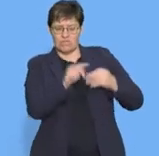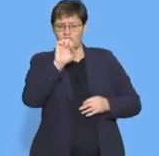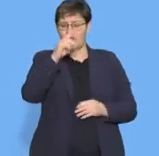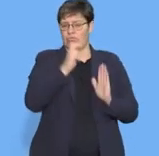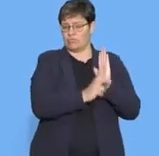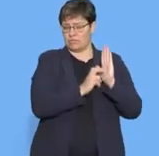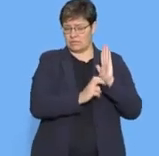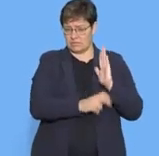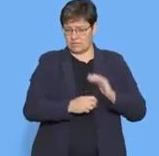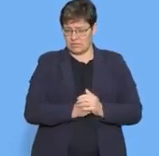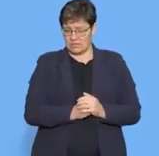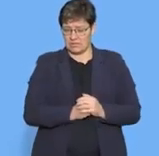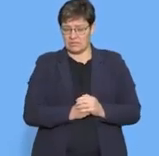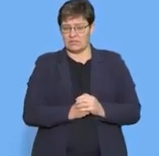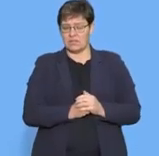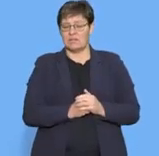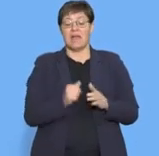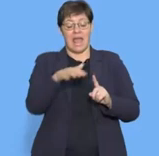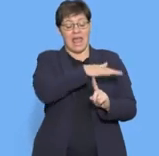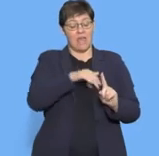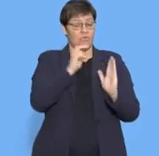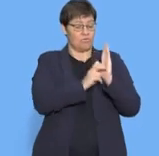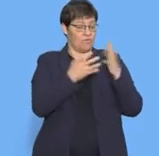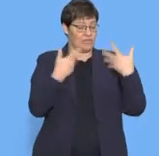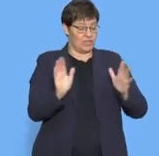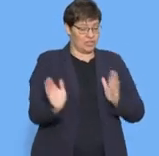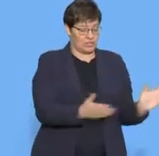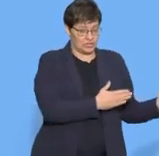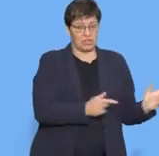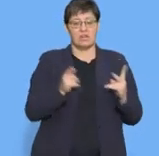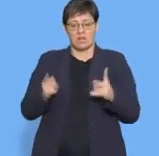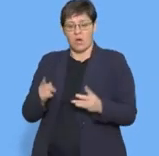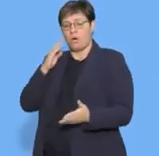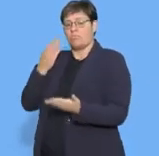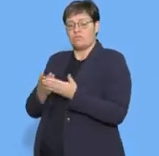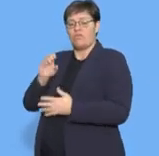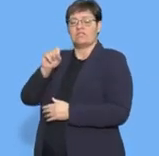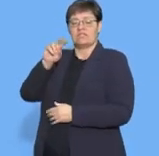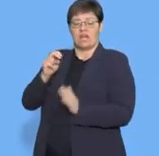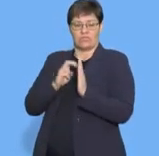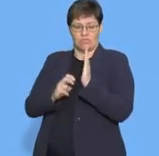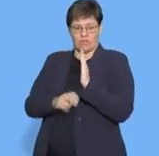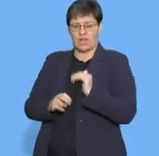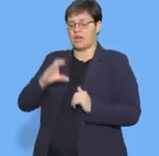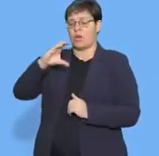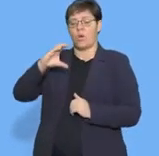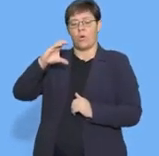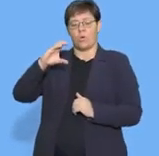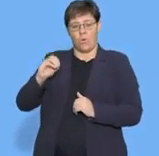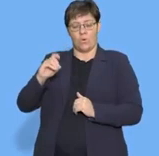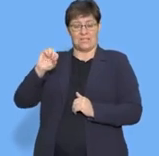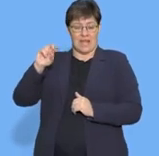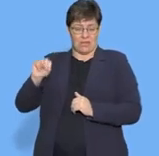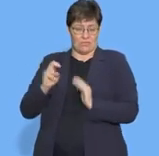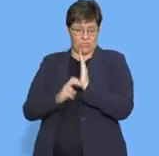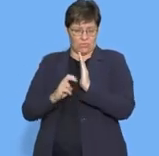rules. We've already done the area rule, and now we're going to do the proofs of the sine rule and then the cosine rule. They're